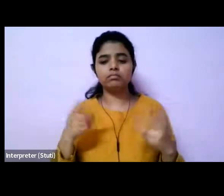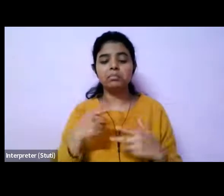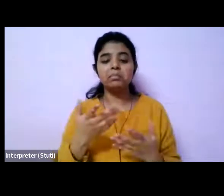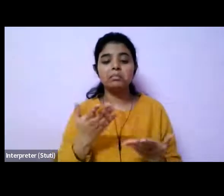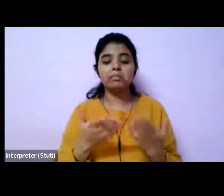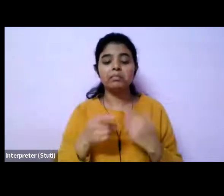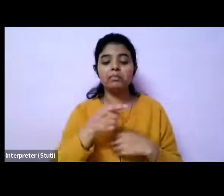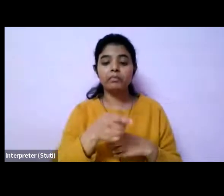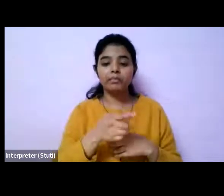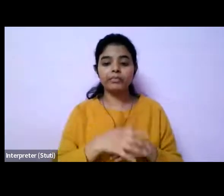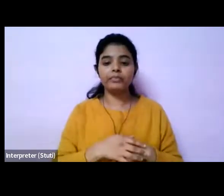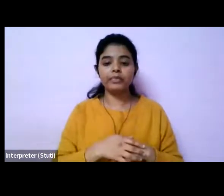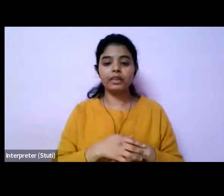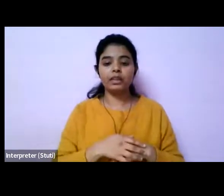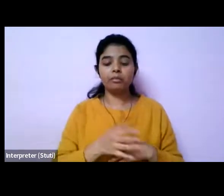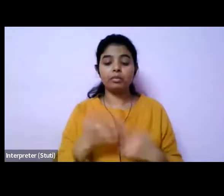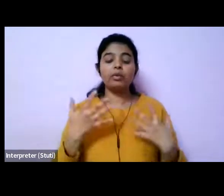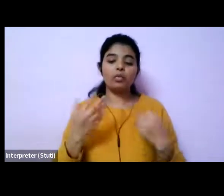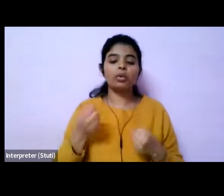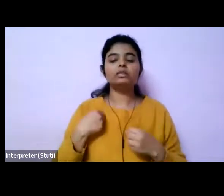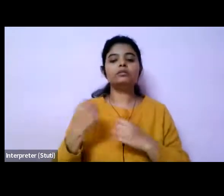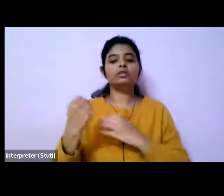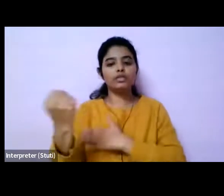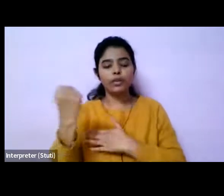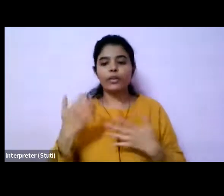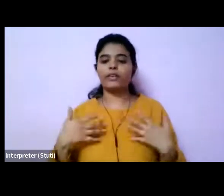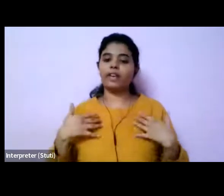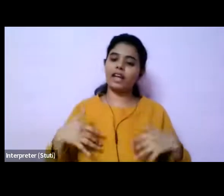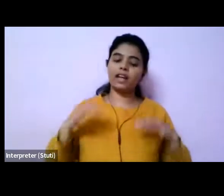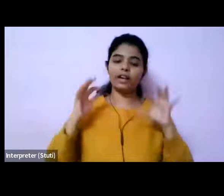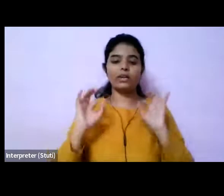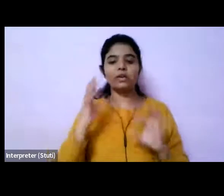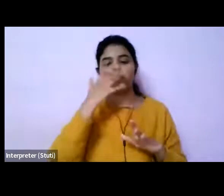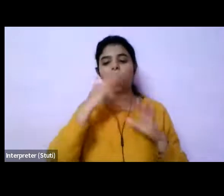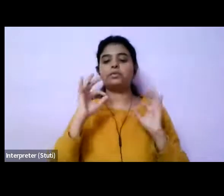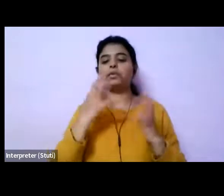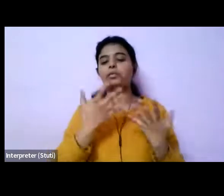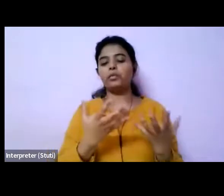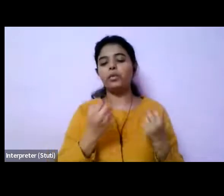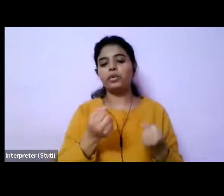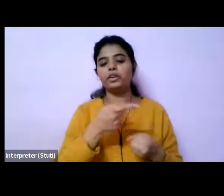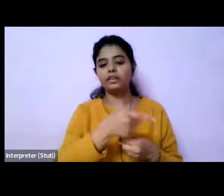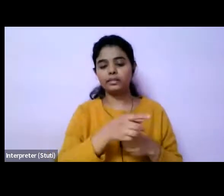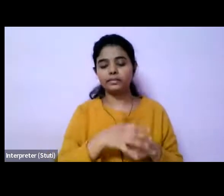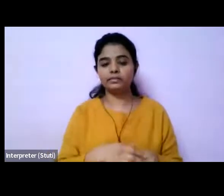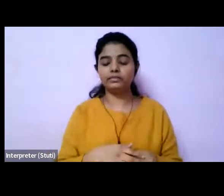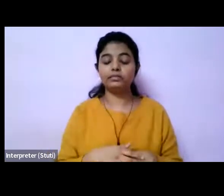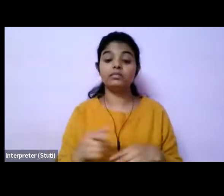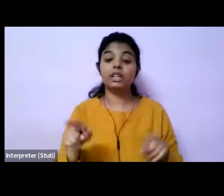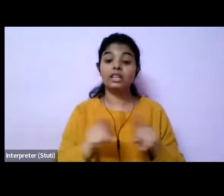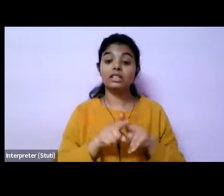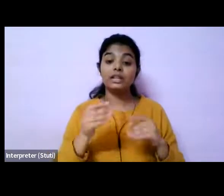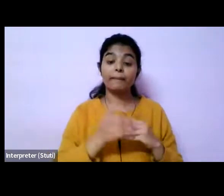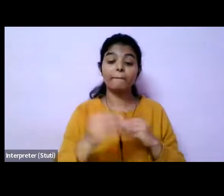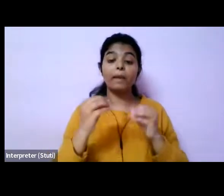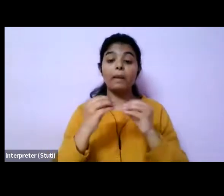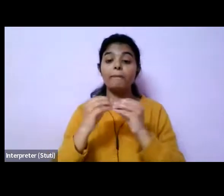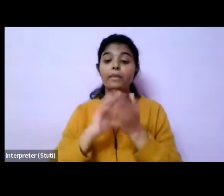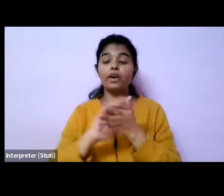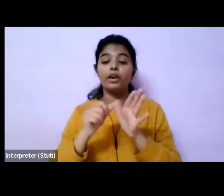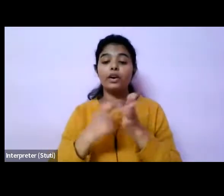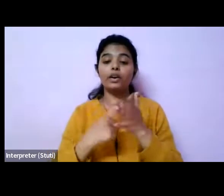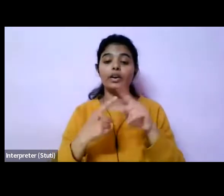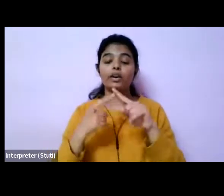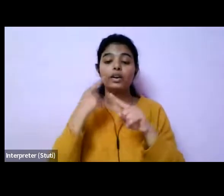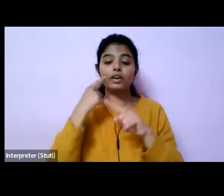longs to be strong, healthy, beautiful. And these traits are that are a continuation of Bharati's dreams for